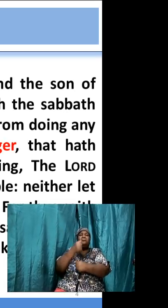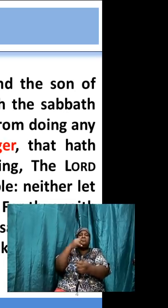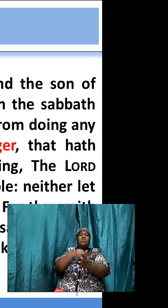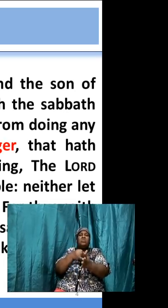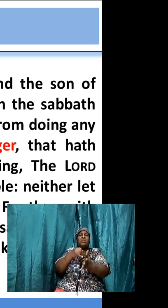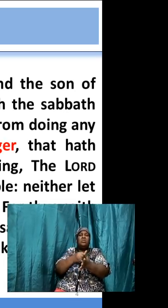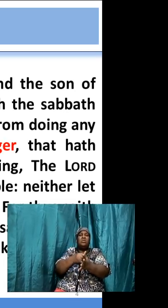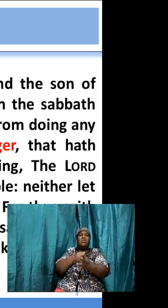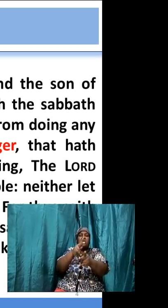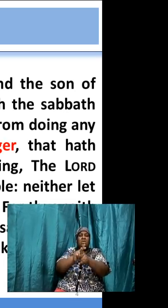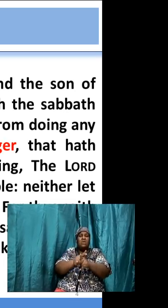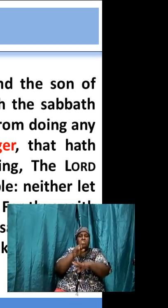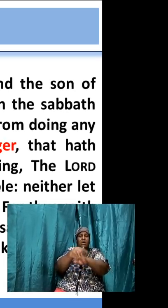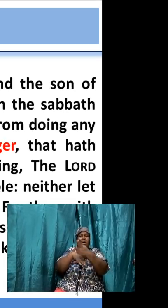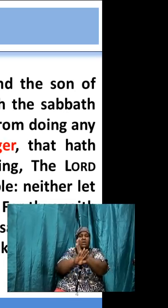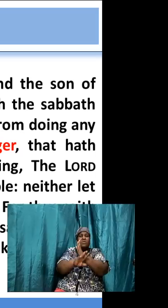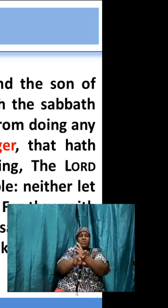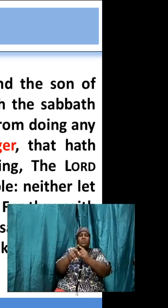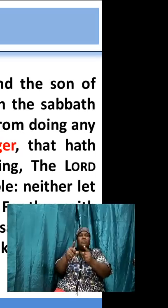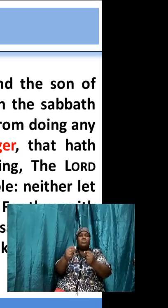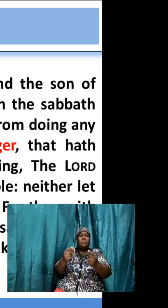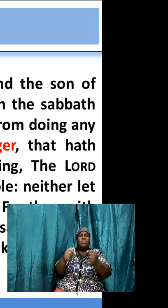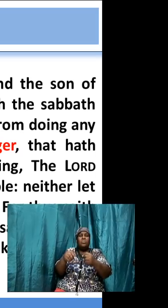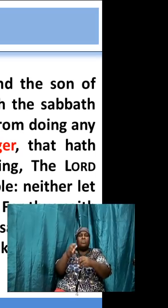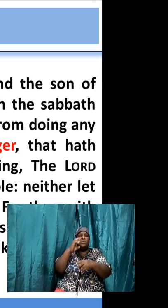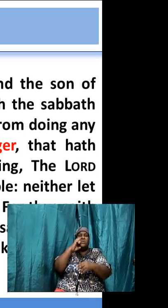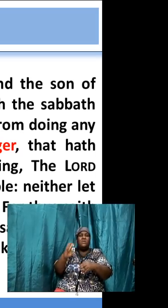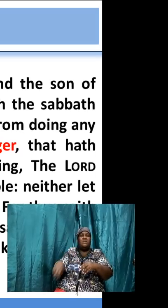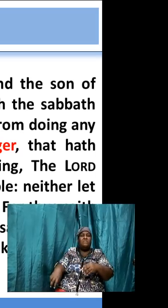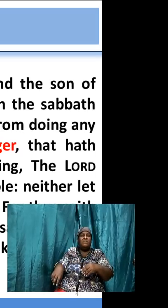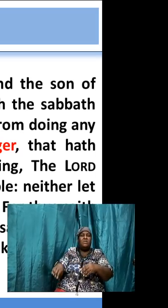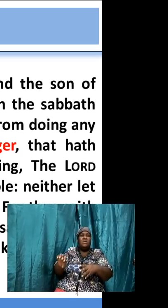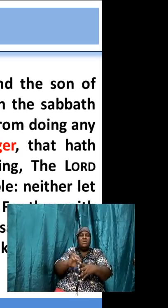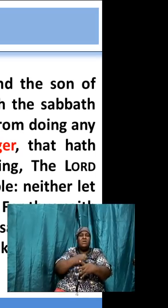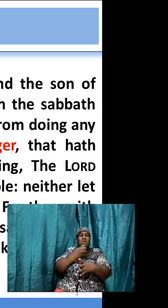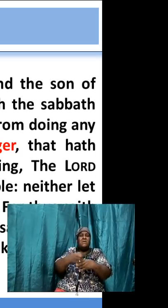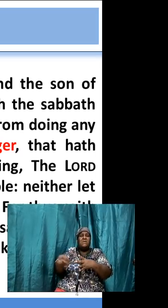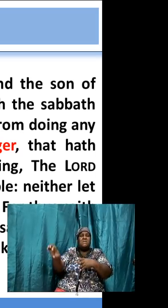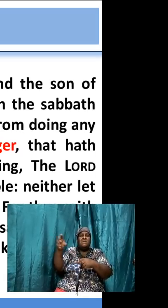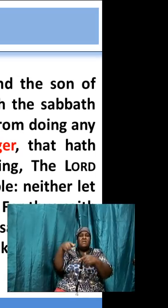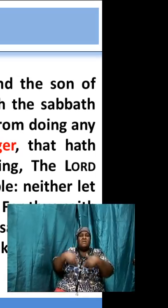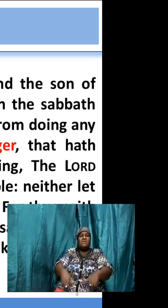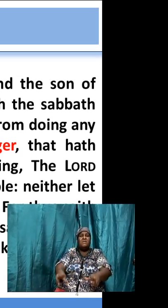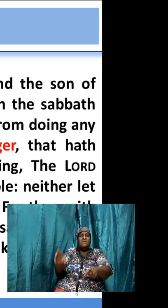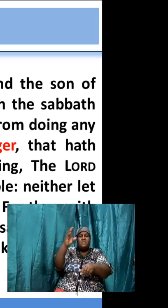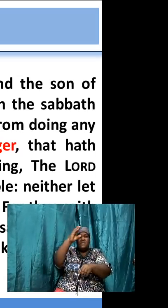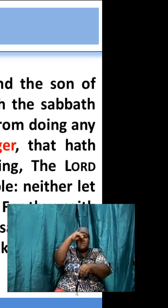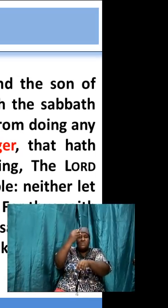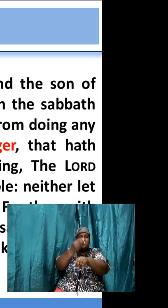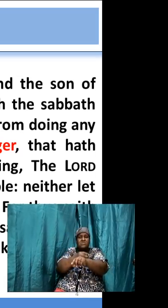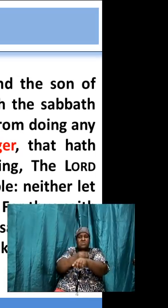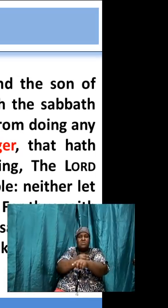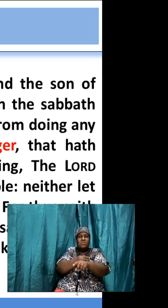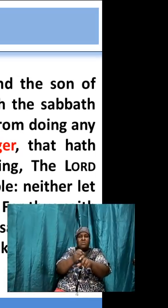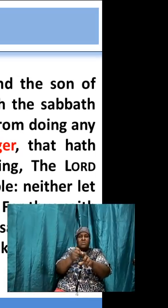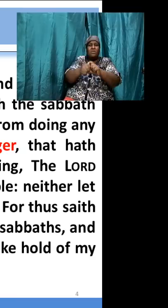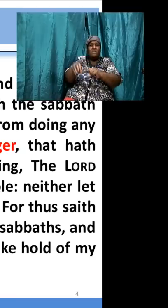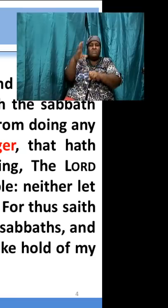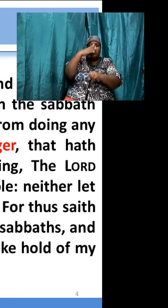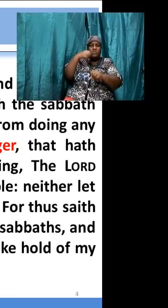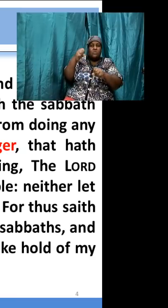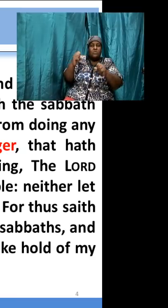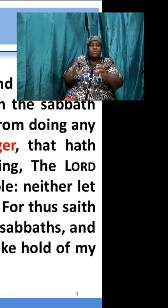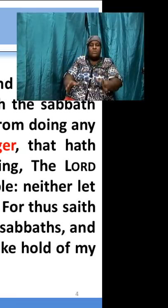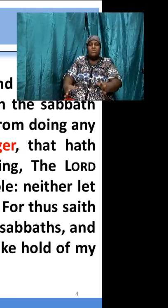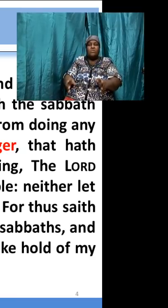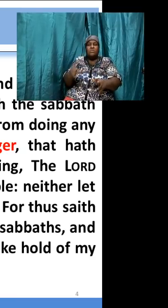doing any evil neither let the son of the stranger that had joined himself to the lord speak saying the